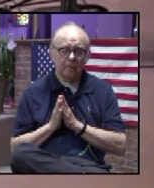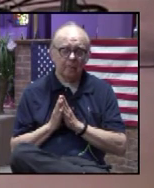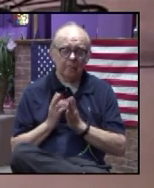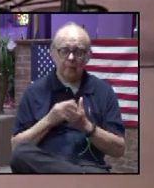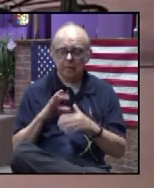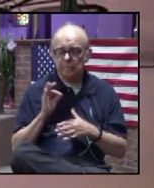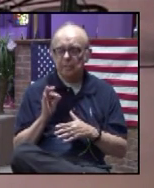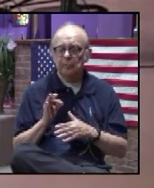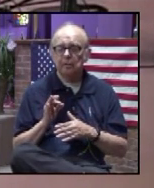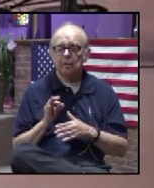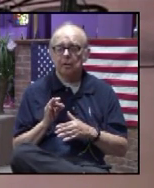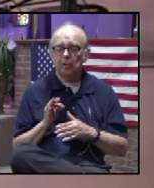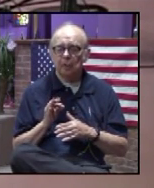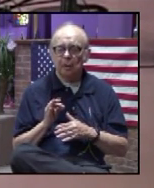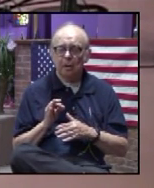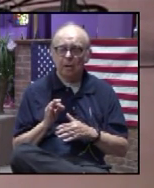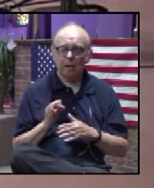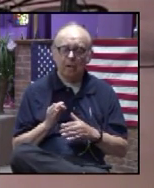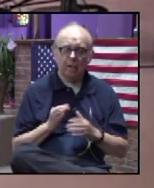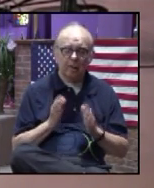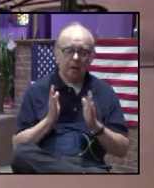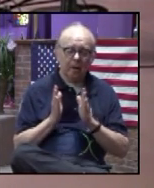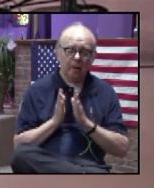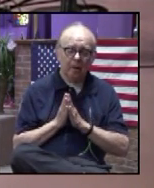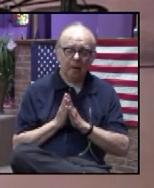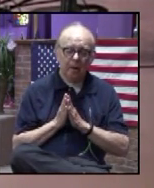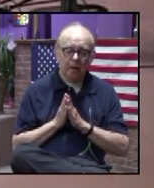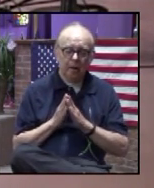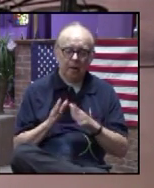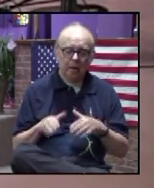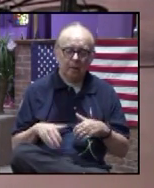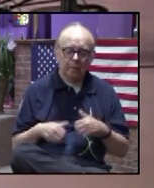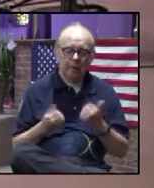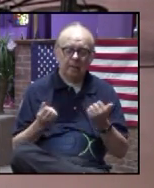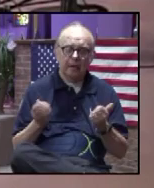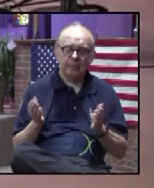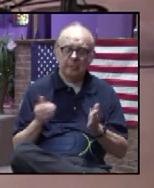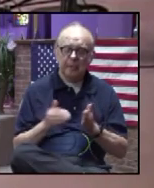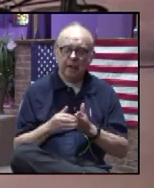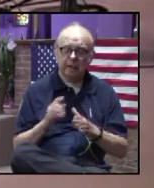Holy Spirit, pray life back into my home.